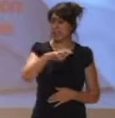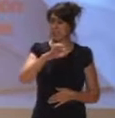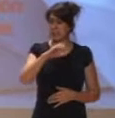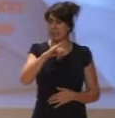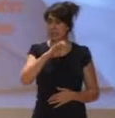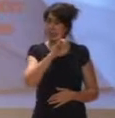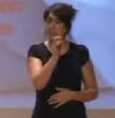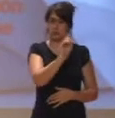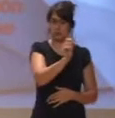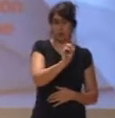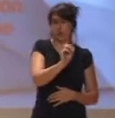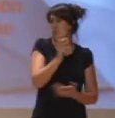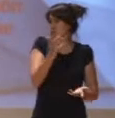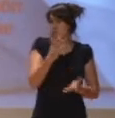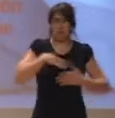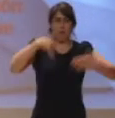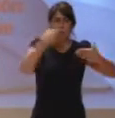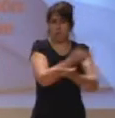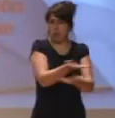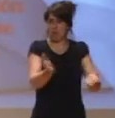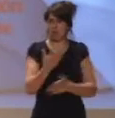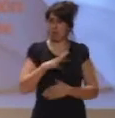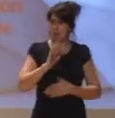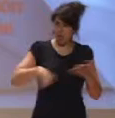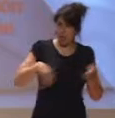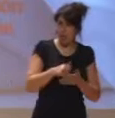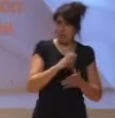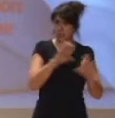based intercloud and not the INREDIS